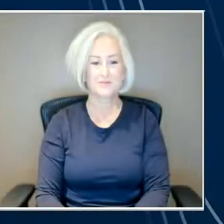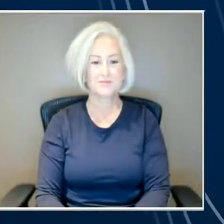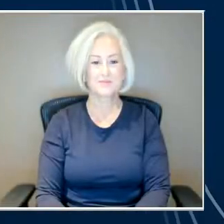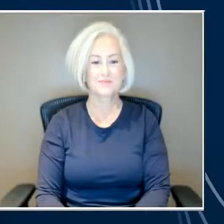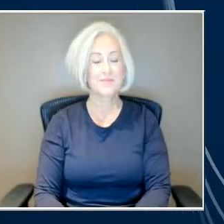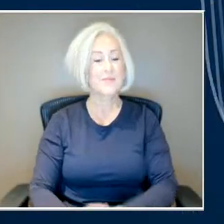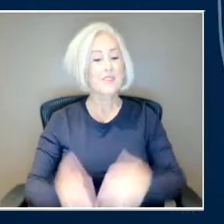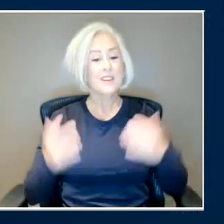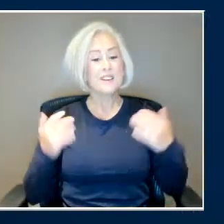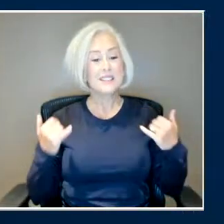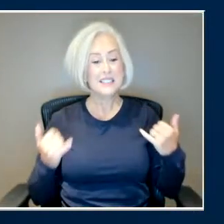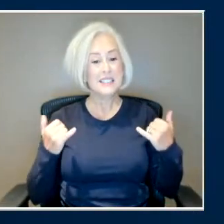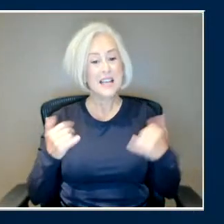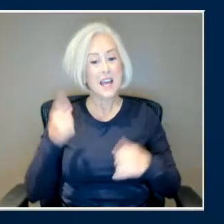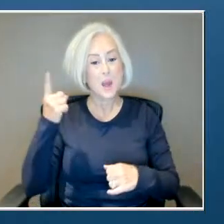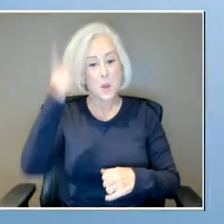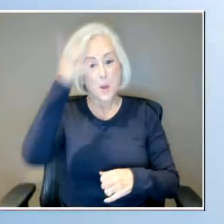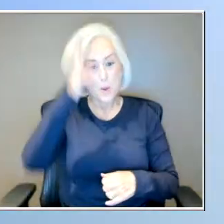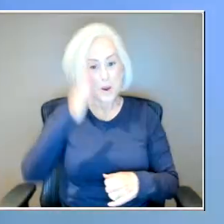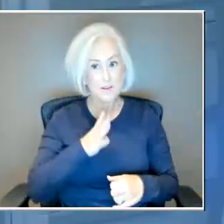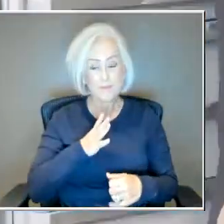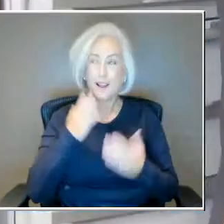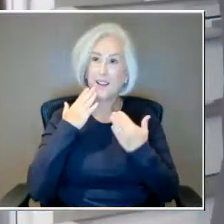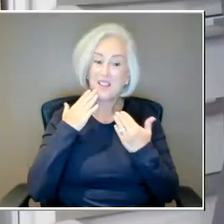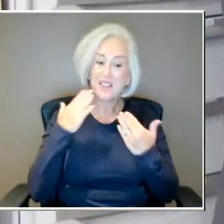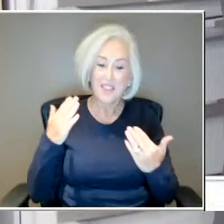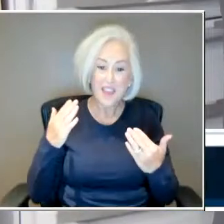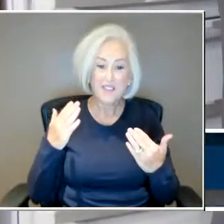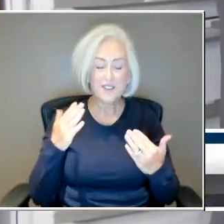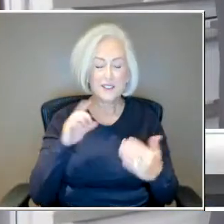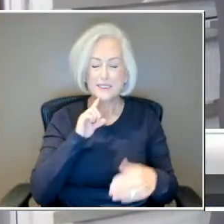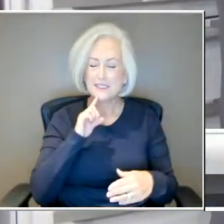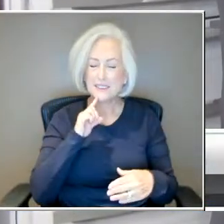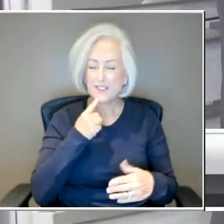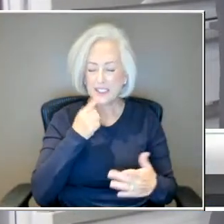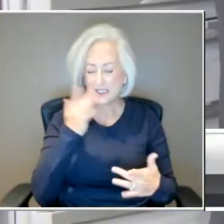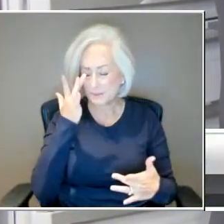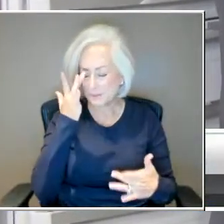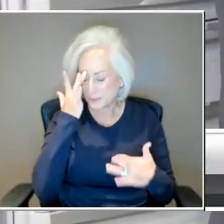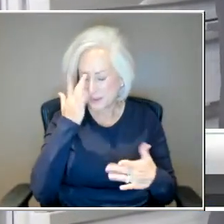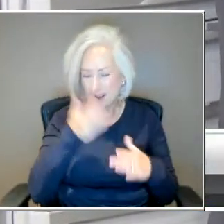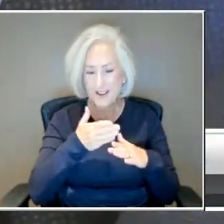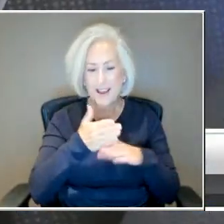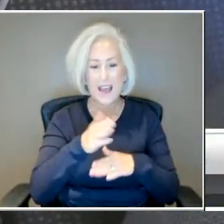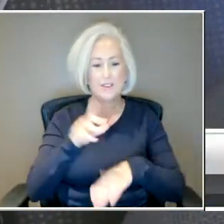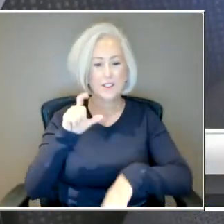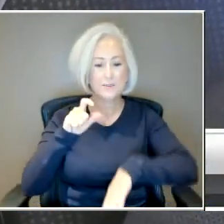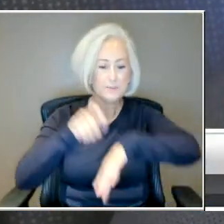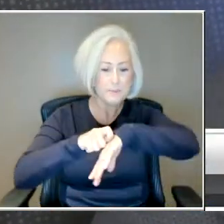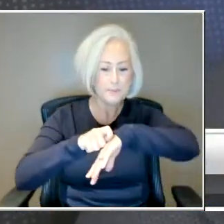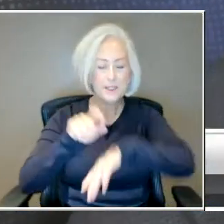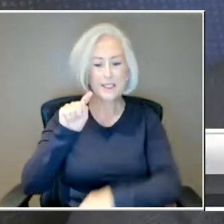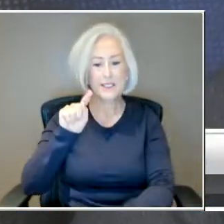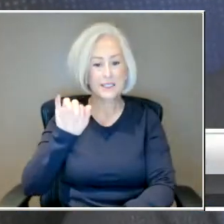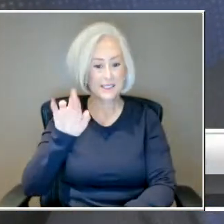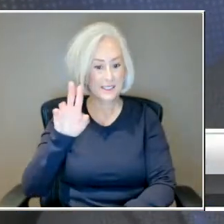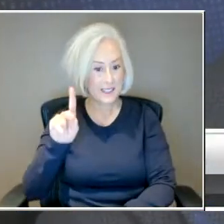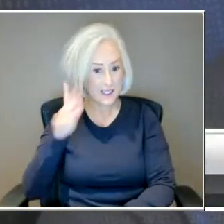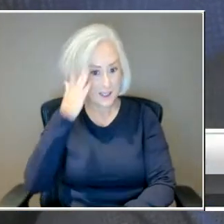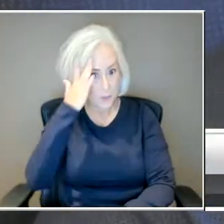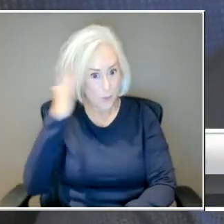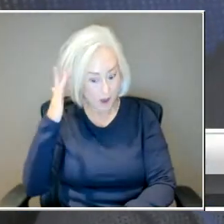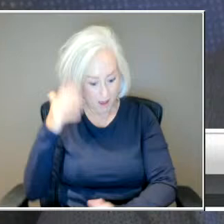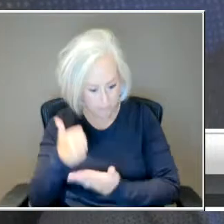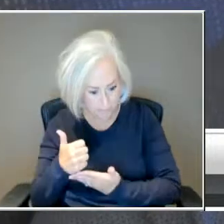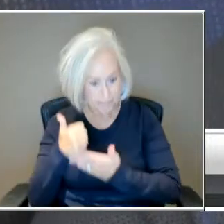Coming up today, one man is thankful he had severe symptoms after a tick bite because that tick bite helped save his life,